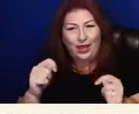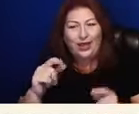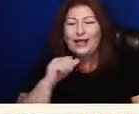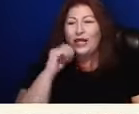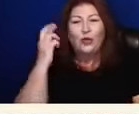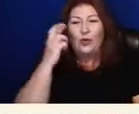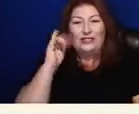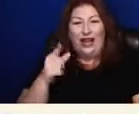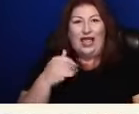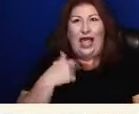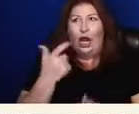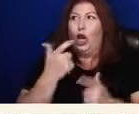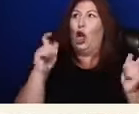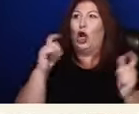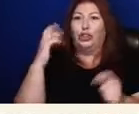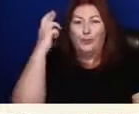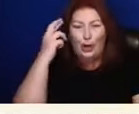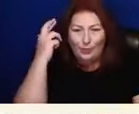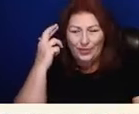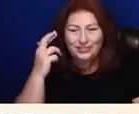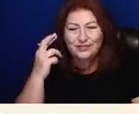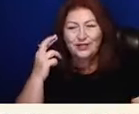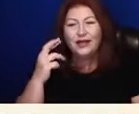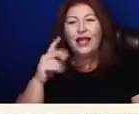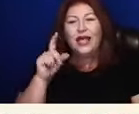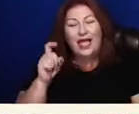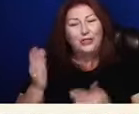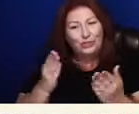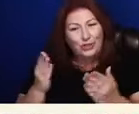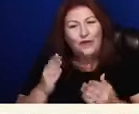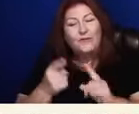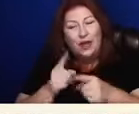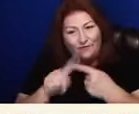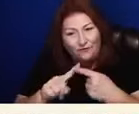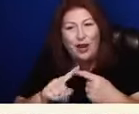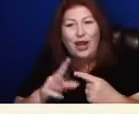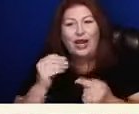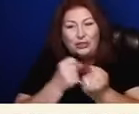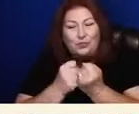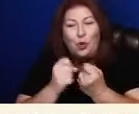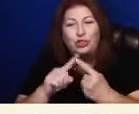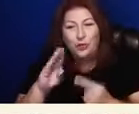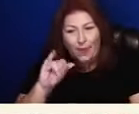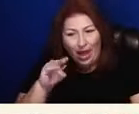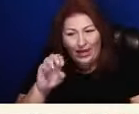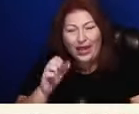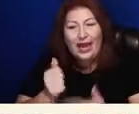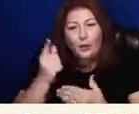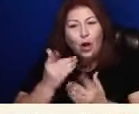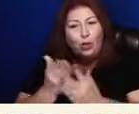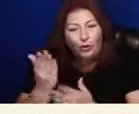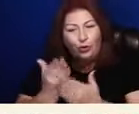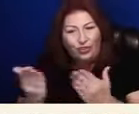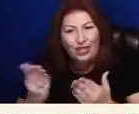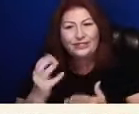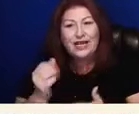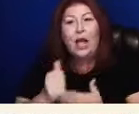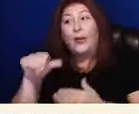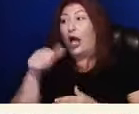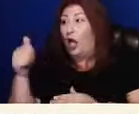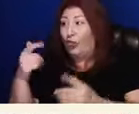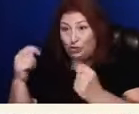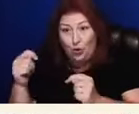had a larger purpose that he had to serve in being a friend and a support to Bonnie and helping her through things and helping other toys,